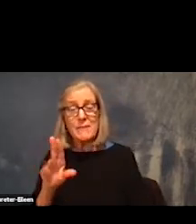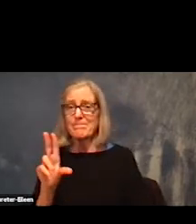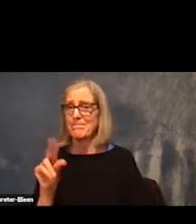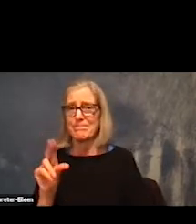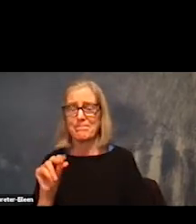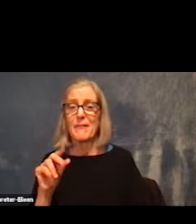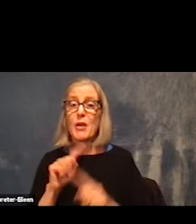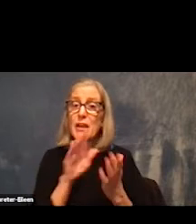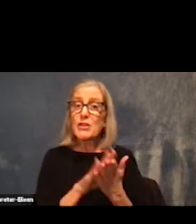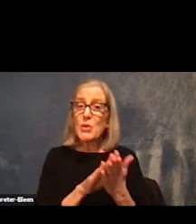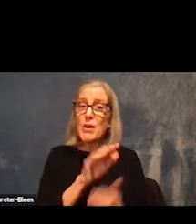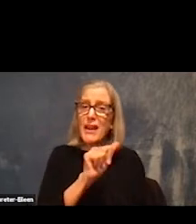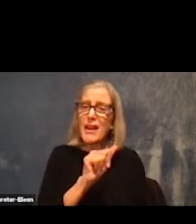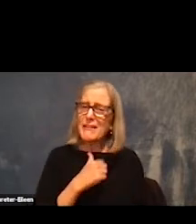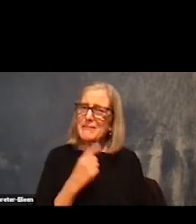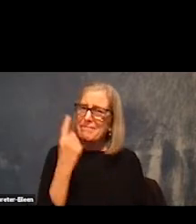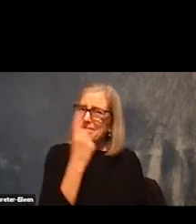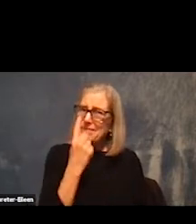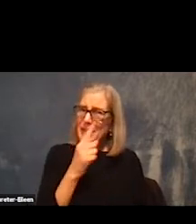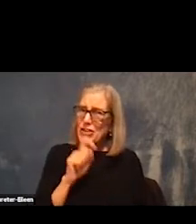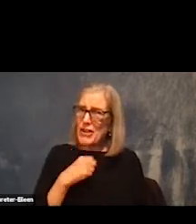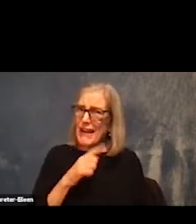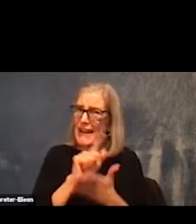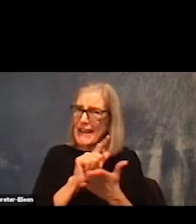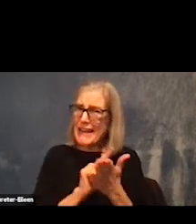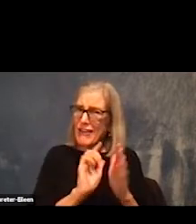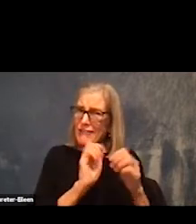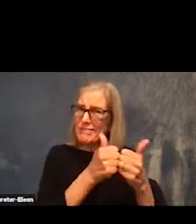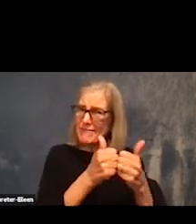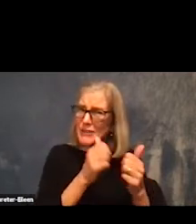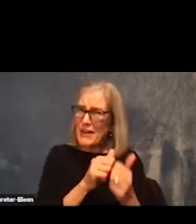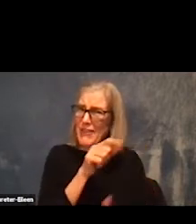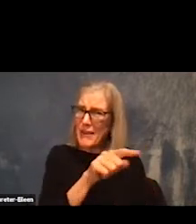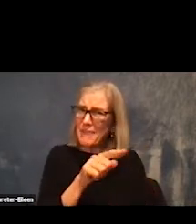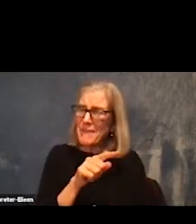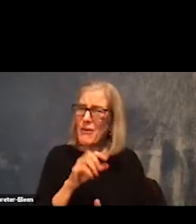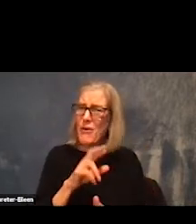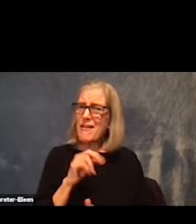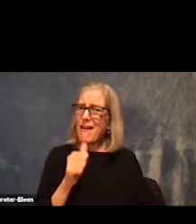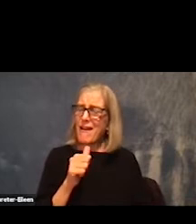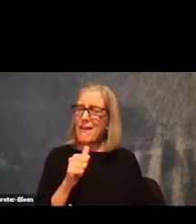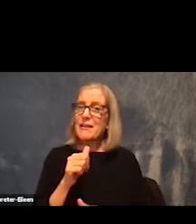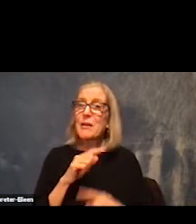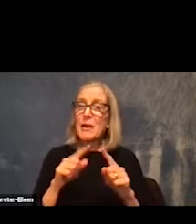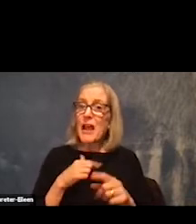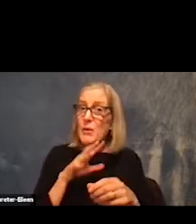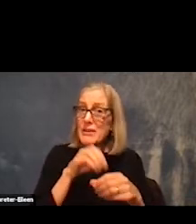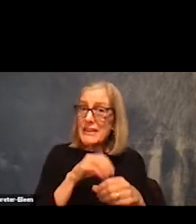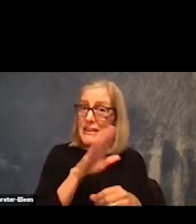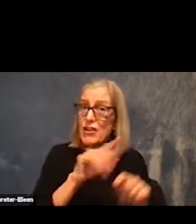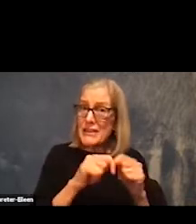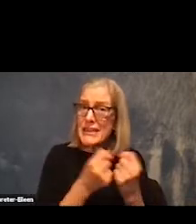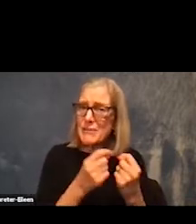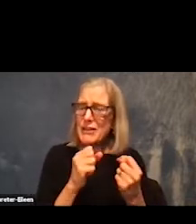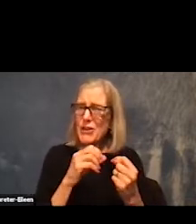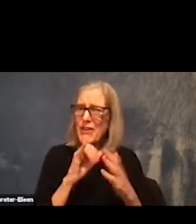legal action several times, but it was complicated by my position on that same team. Schools that want to reduce litigation